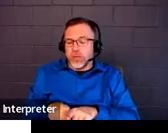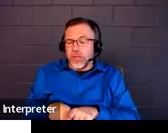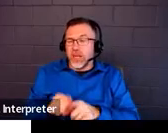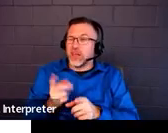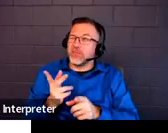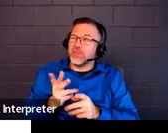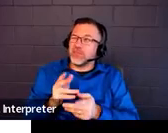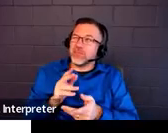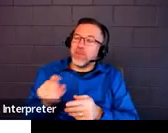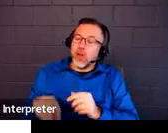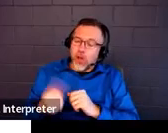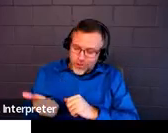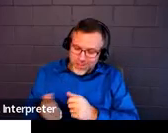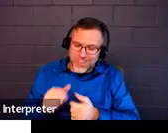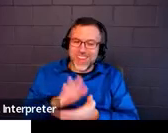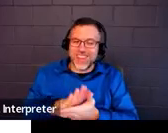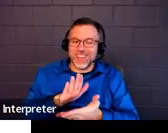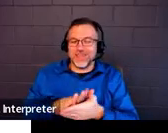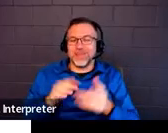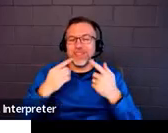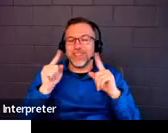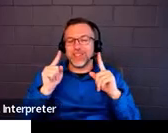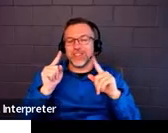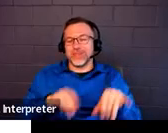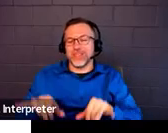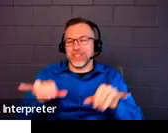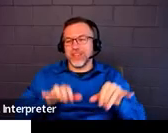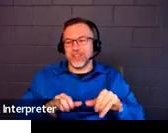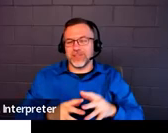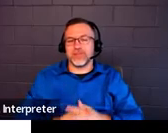the alternate academic achievement standards.